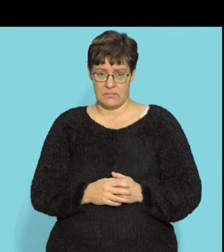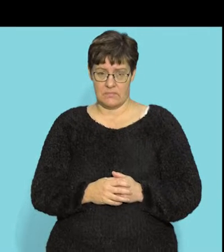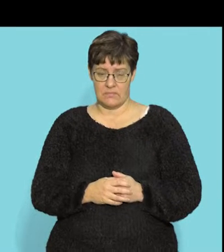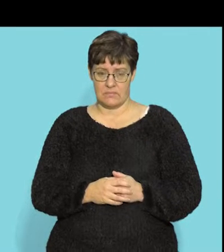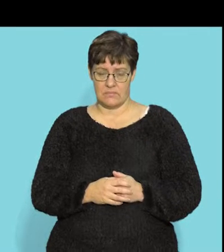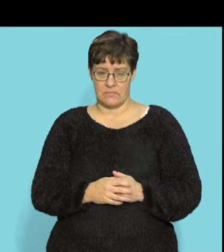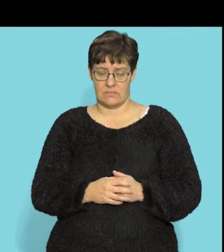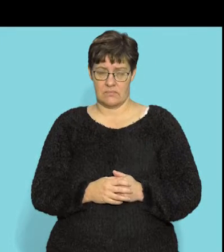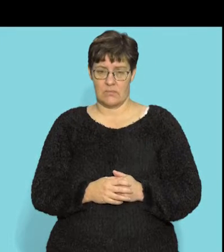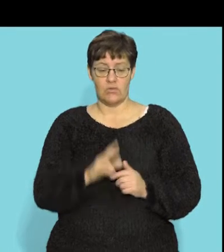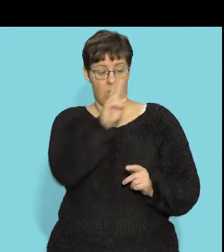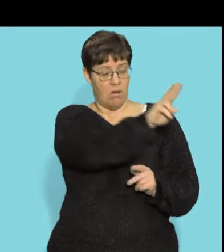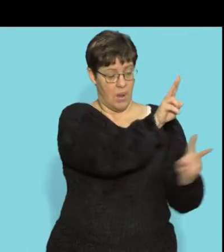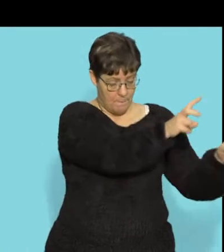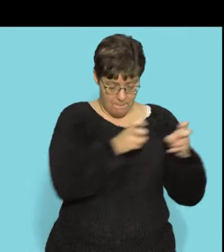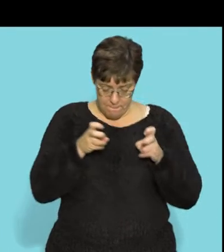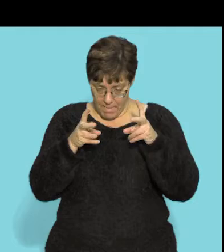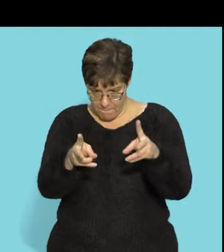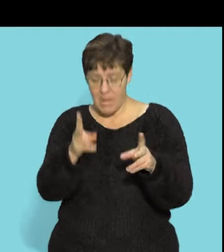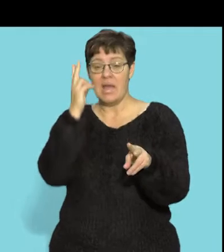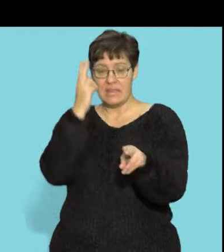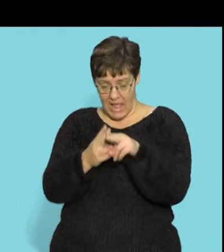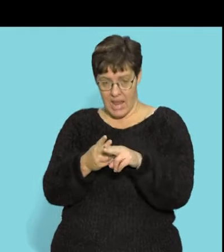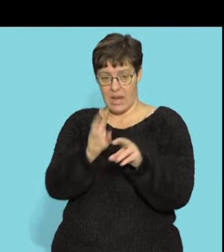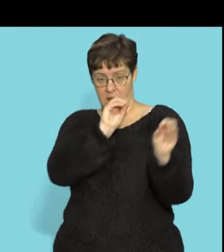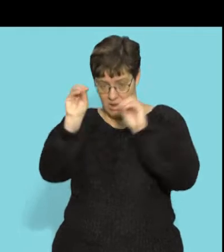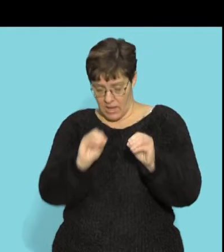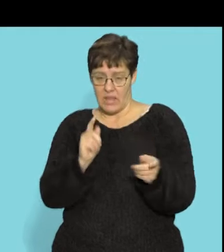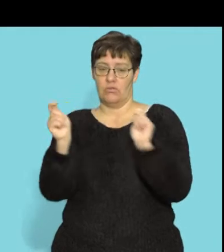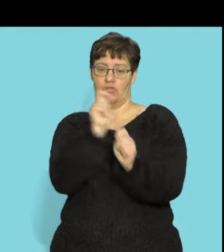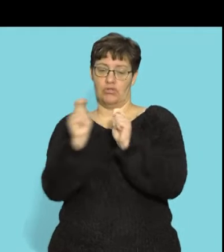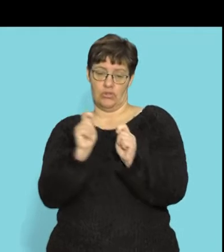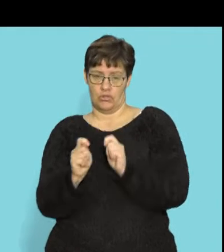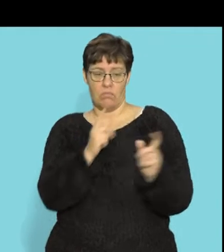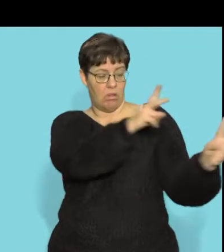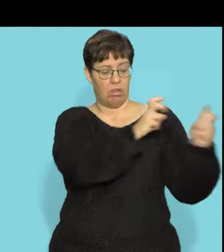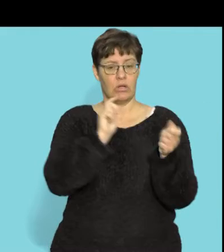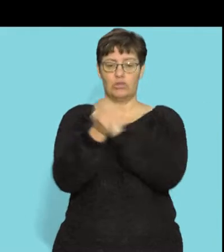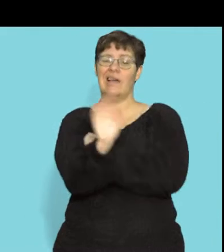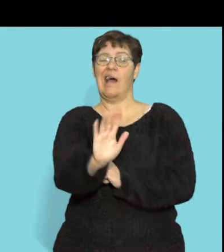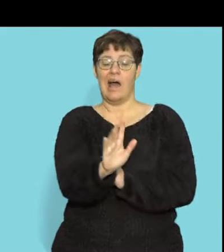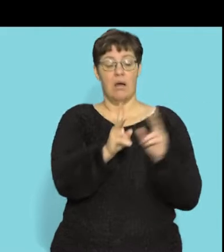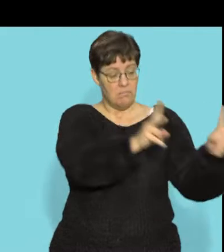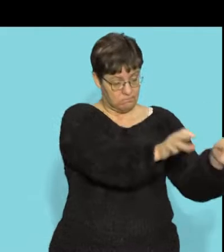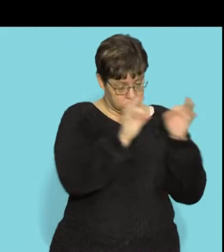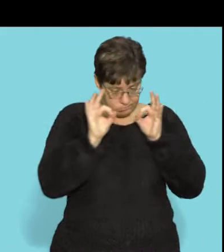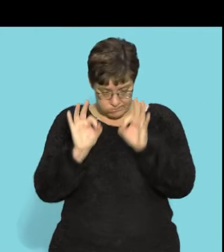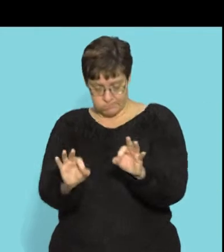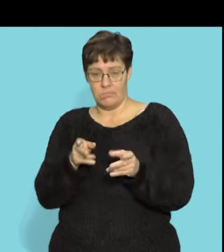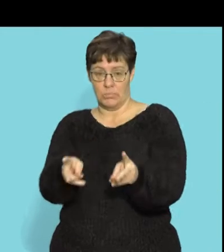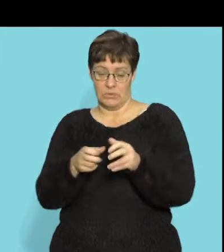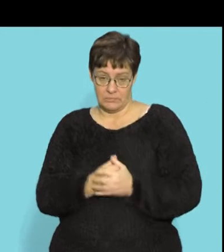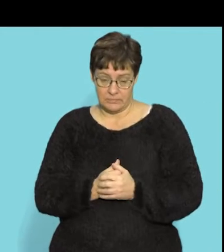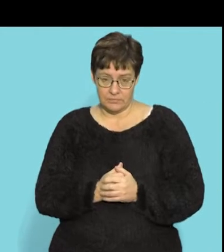it in the calculations as they are. Right. Okay. So what do these formula tell